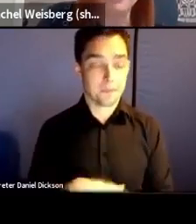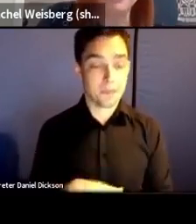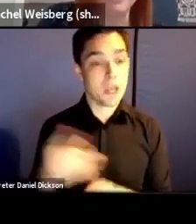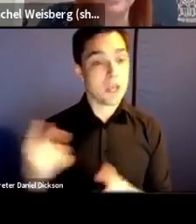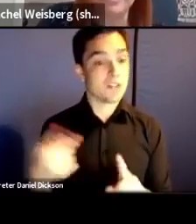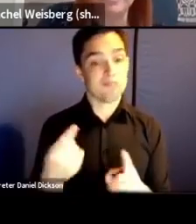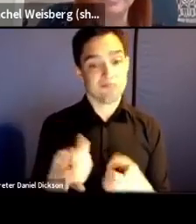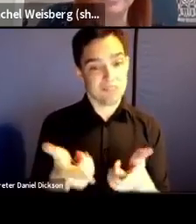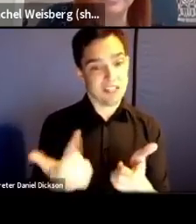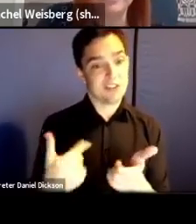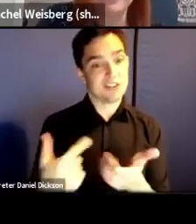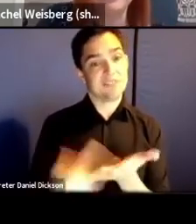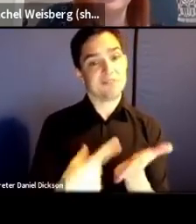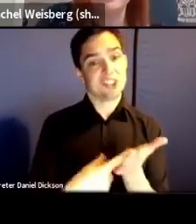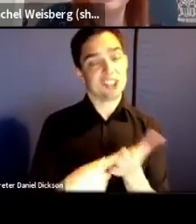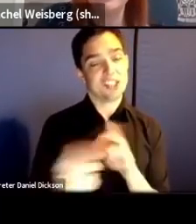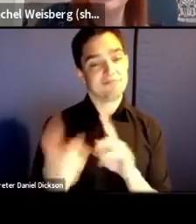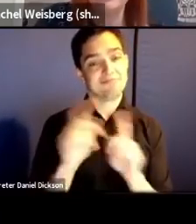chat.